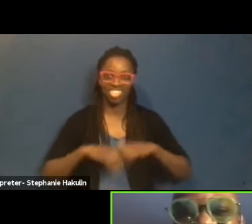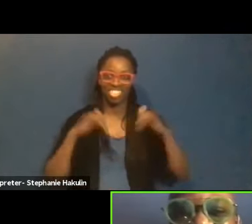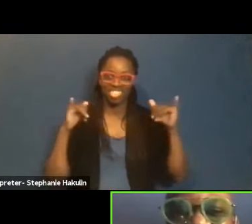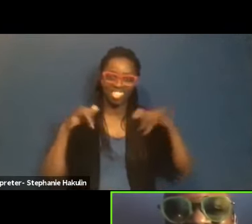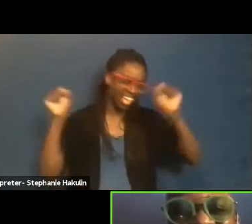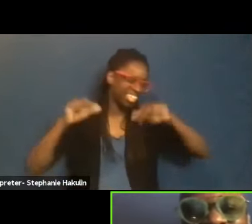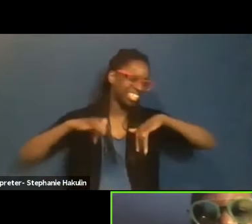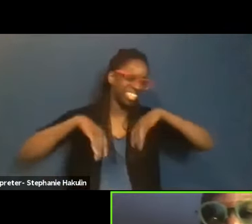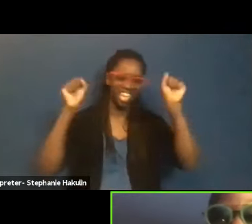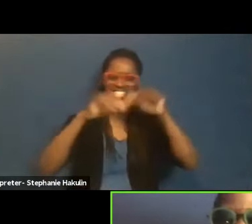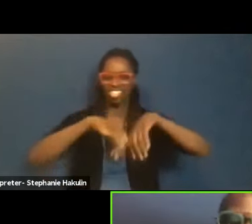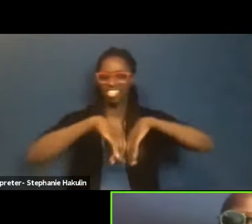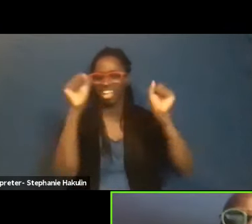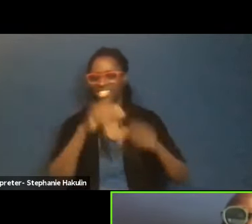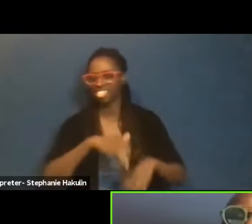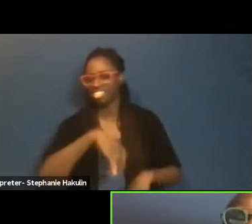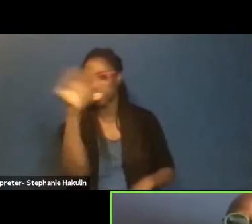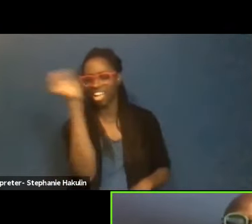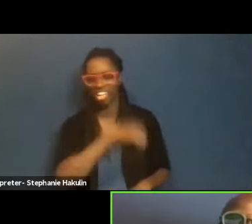Yes.